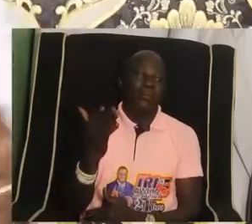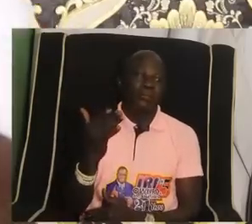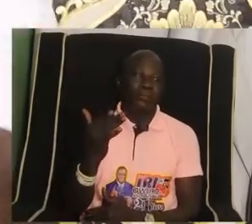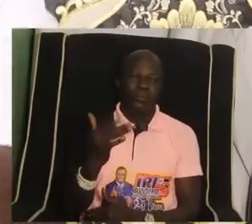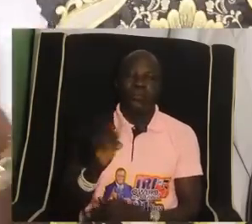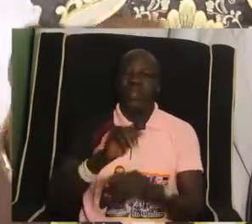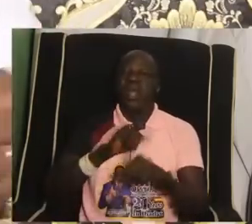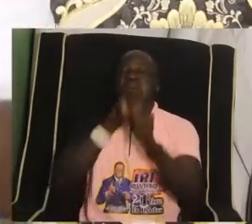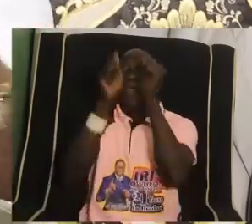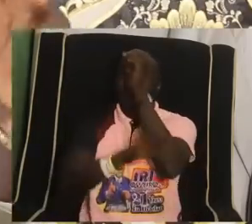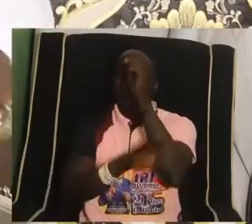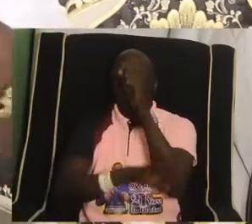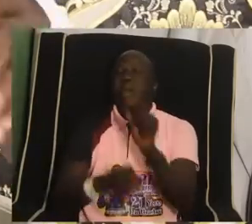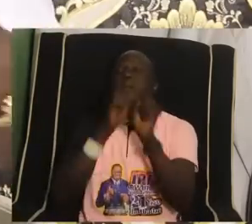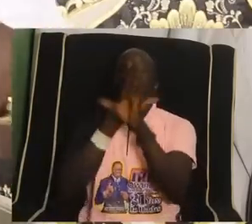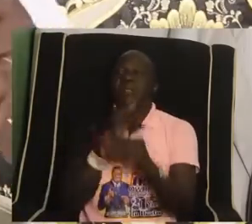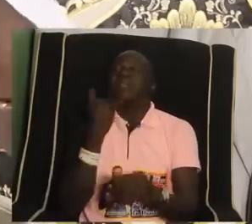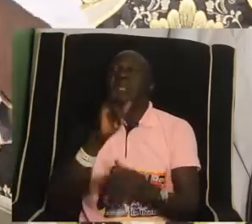je temi.